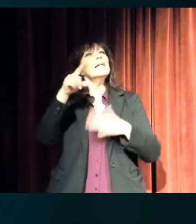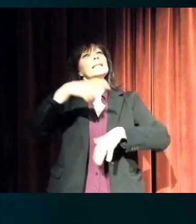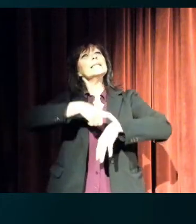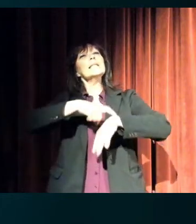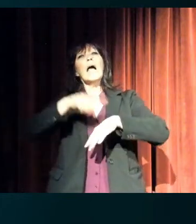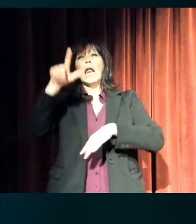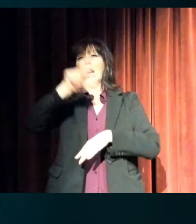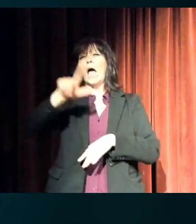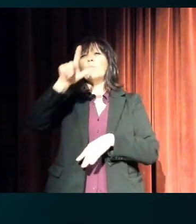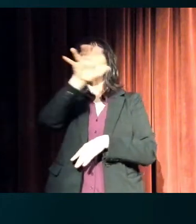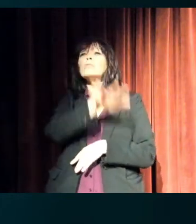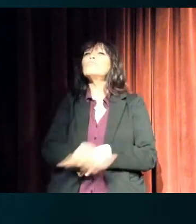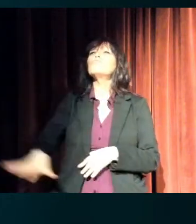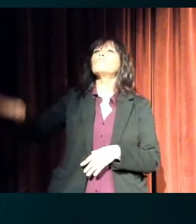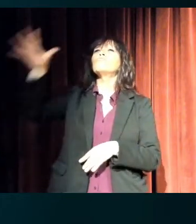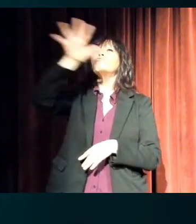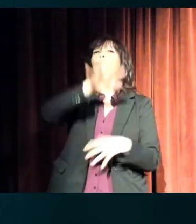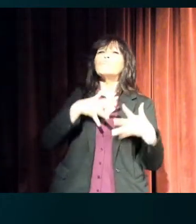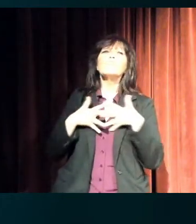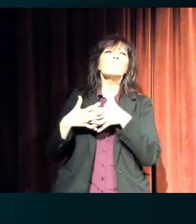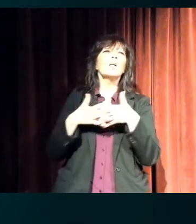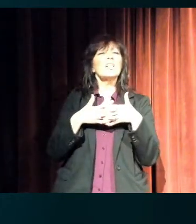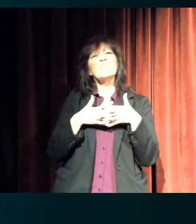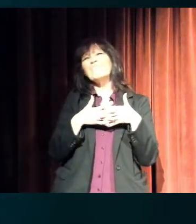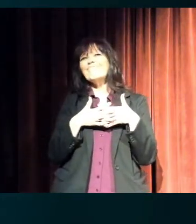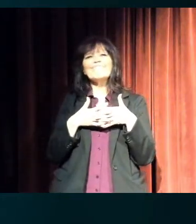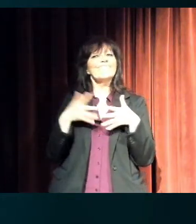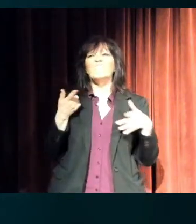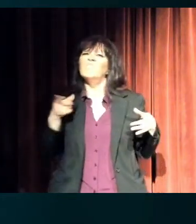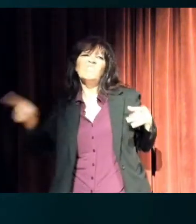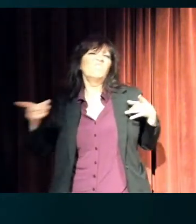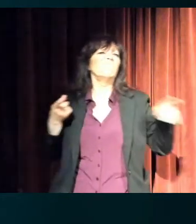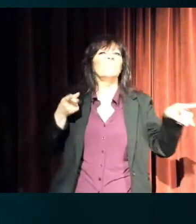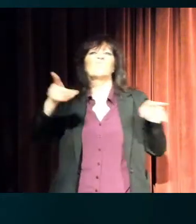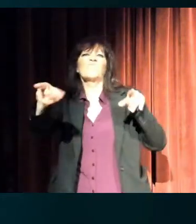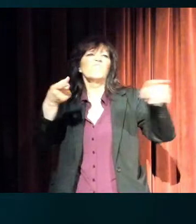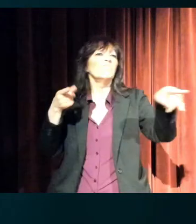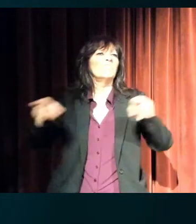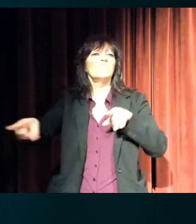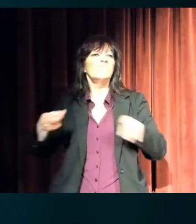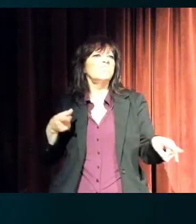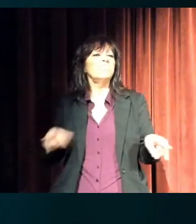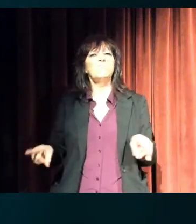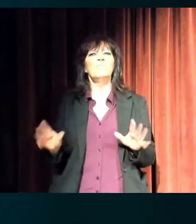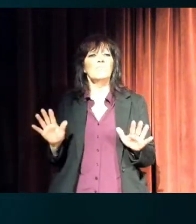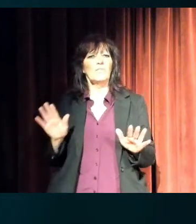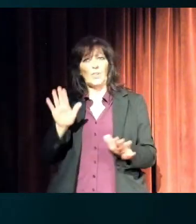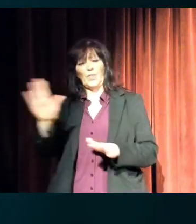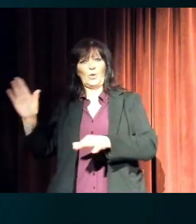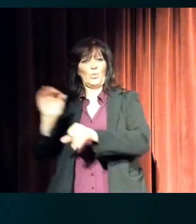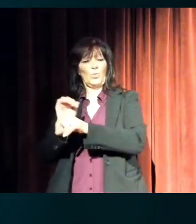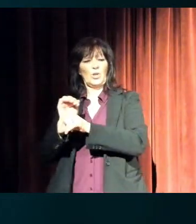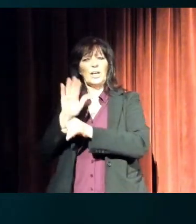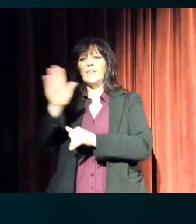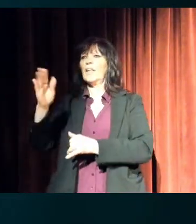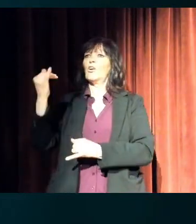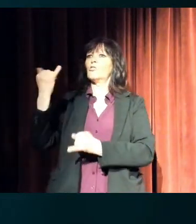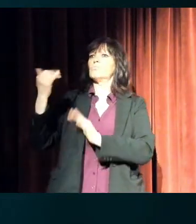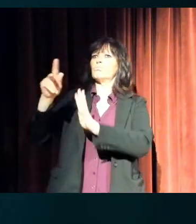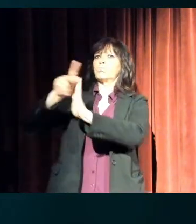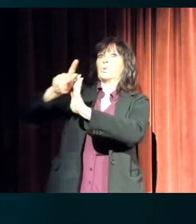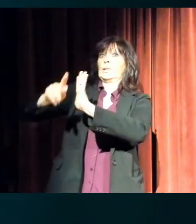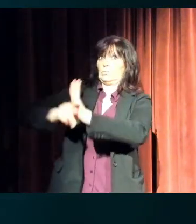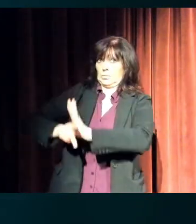when libraries around the country are under attack for the work they do and the principles that they